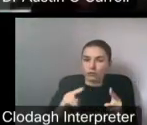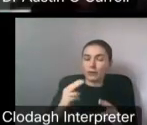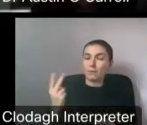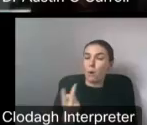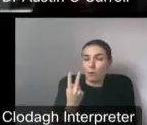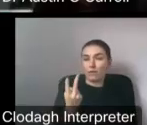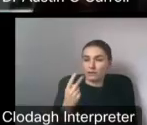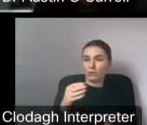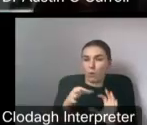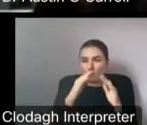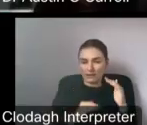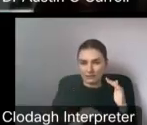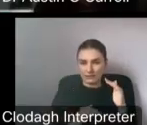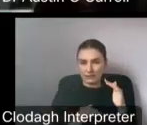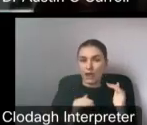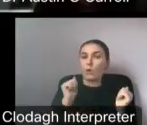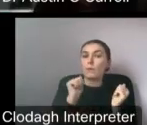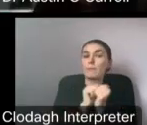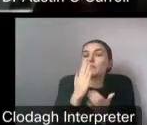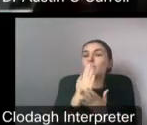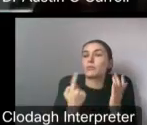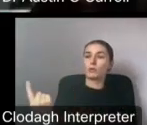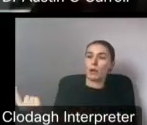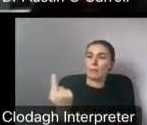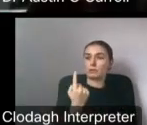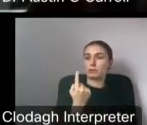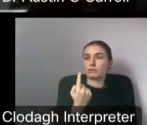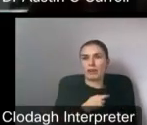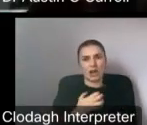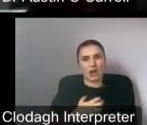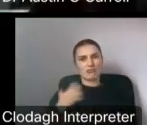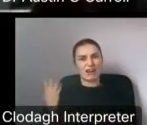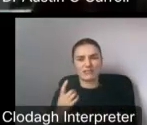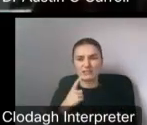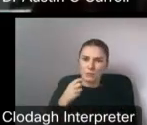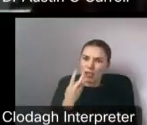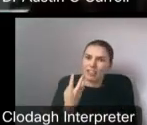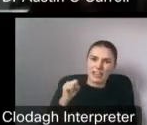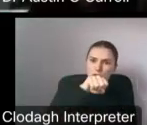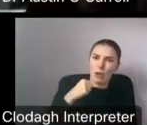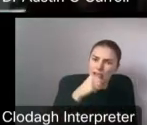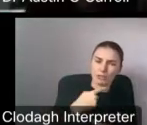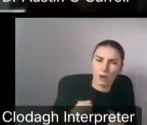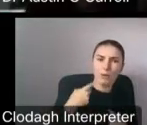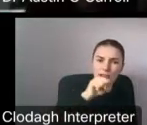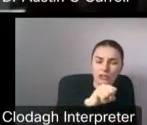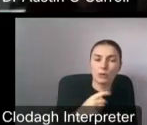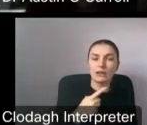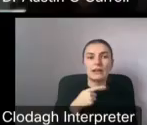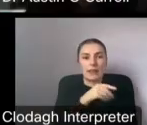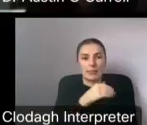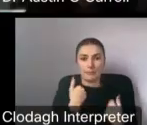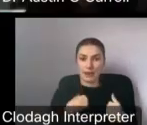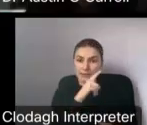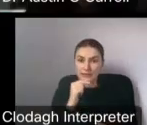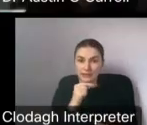night. And we met someone who came up to us really aggressive and said, I'm going to hit you, I'm going to hit you. And he said, and he started getting aggressive back and says, I'm